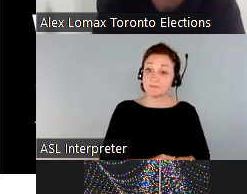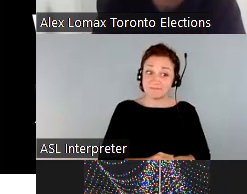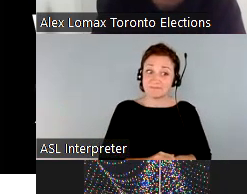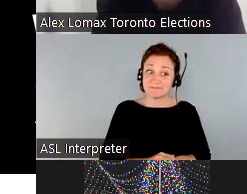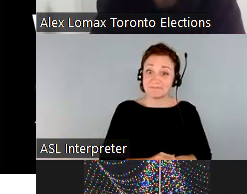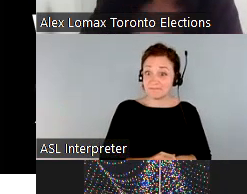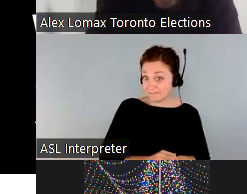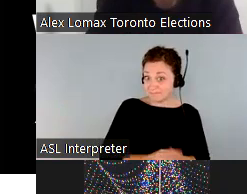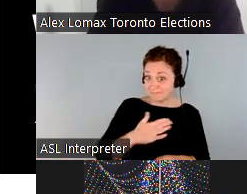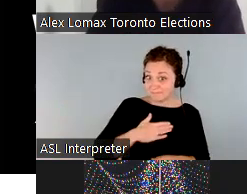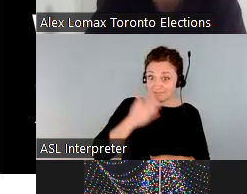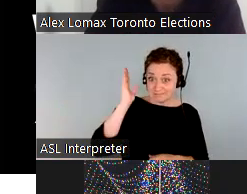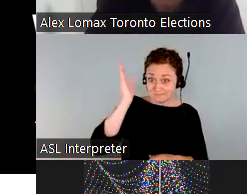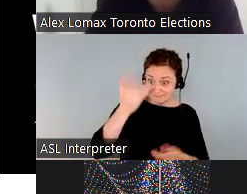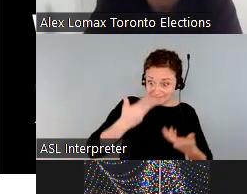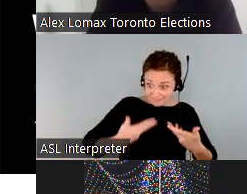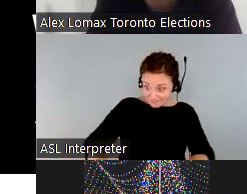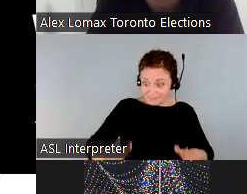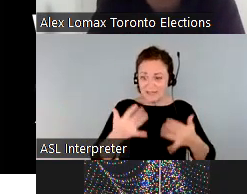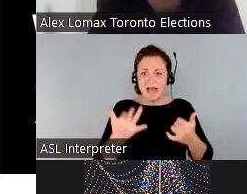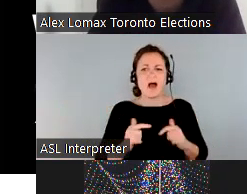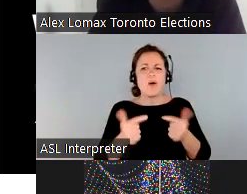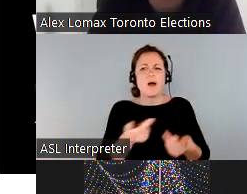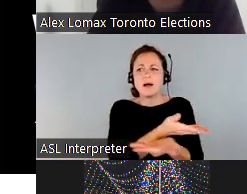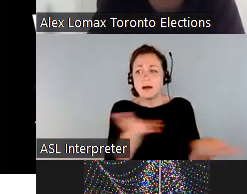from me. Does anybody have any questions?